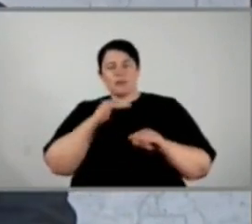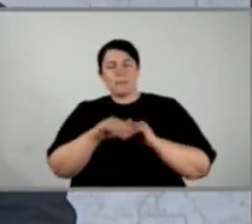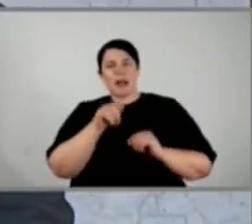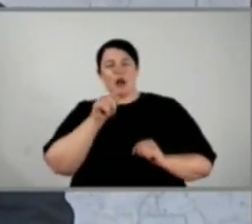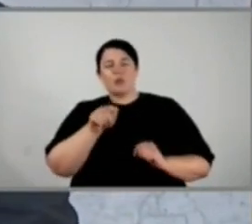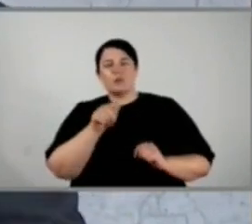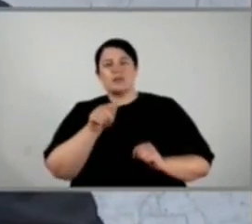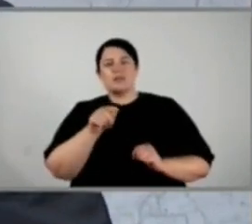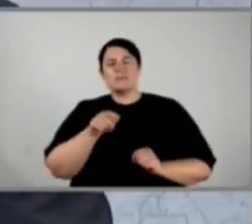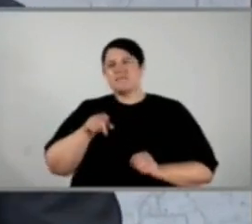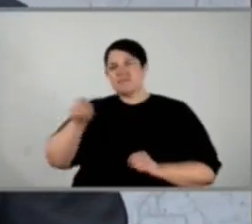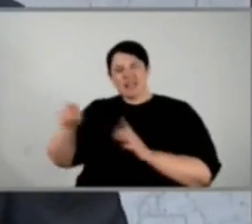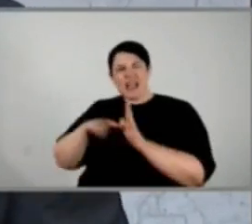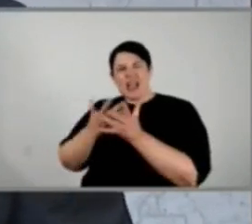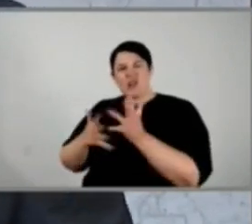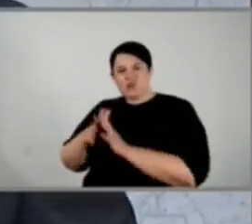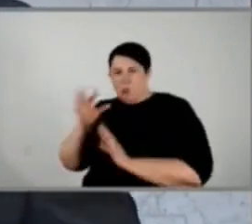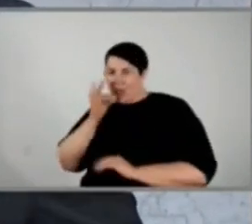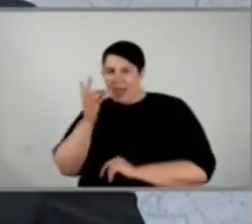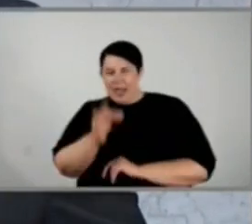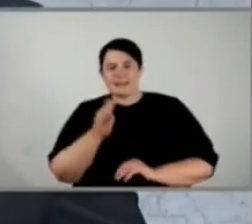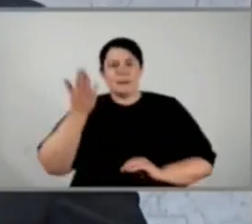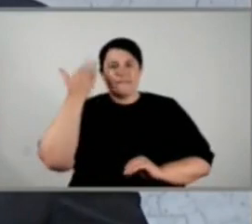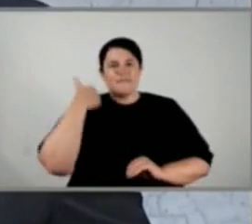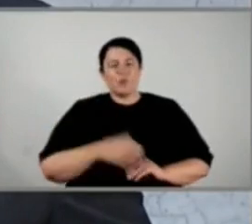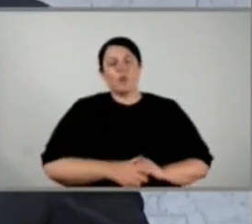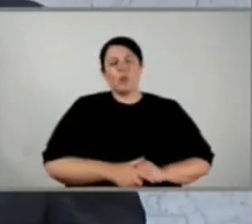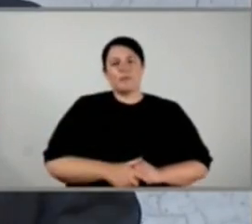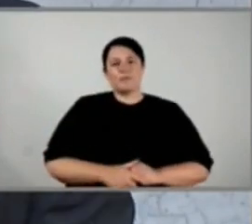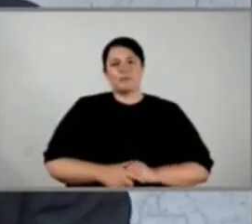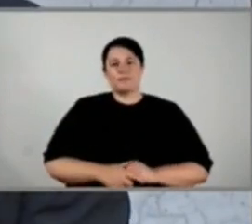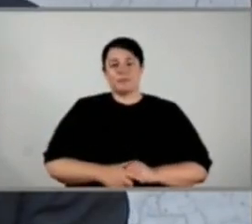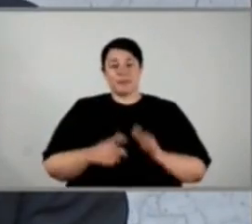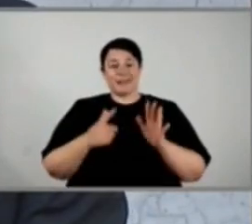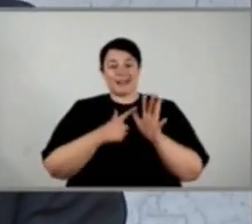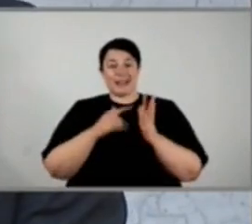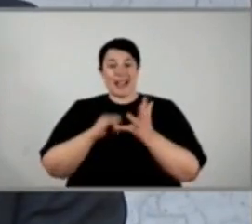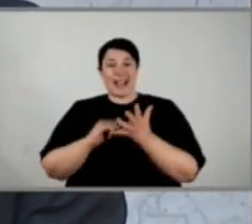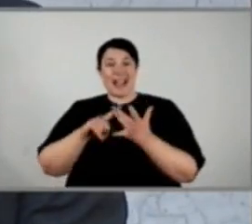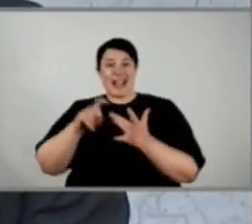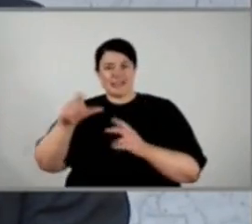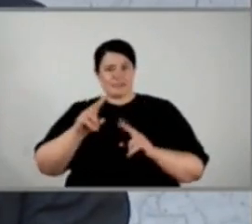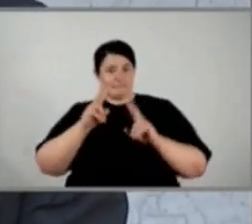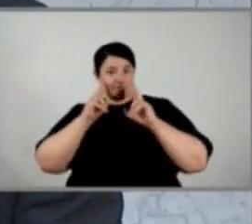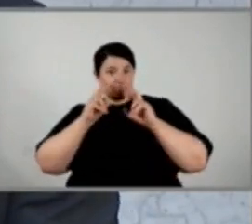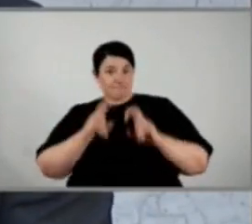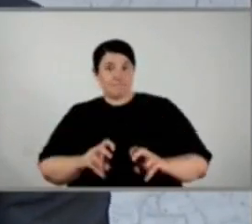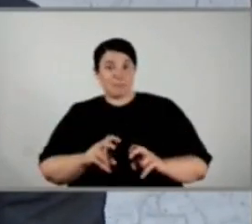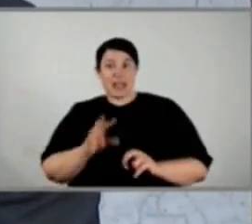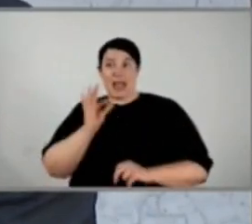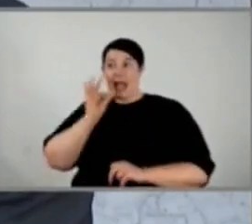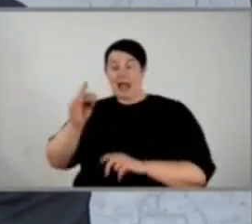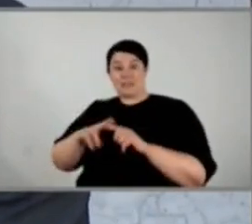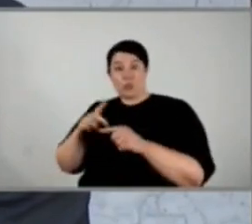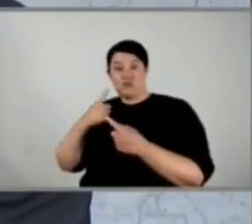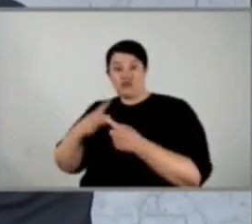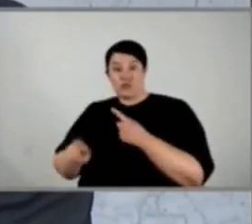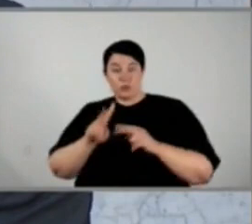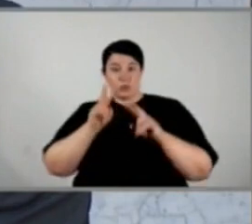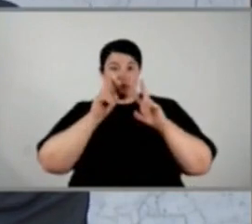that the Treasurer and ASIC have released makes plain that ASIC gave tacit approval for this arrangement, but basically a blank